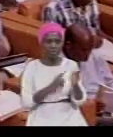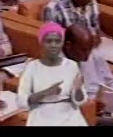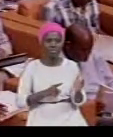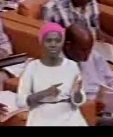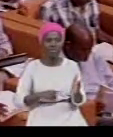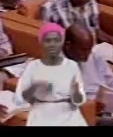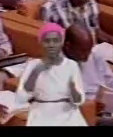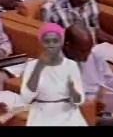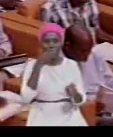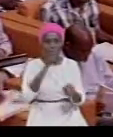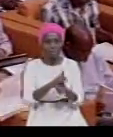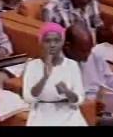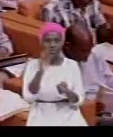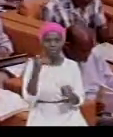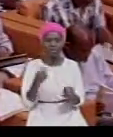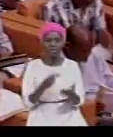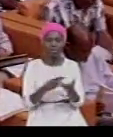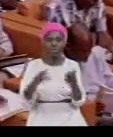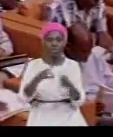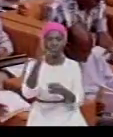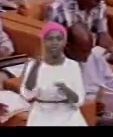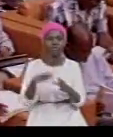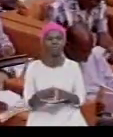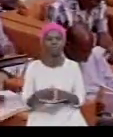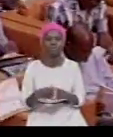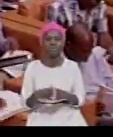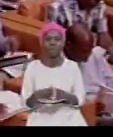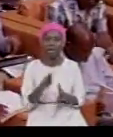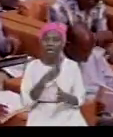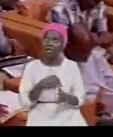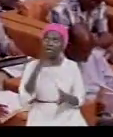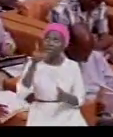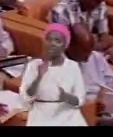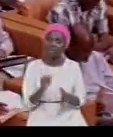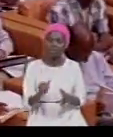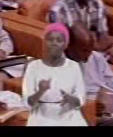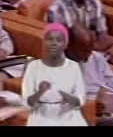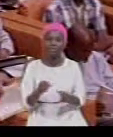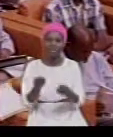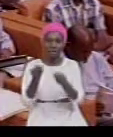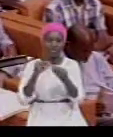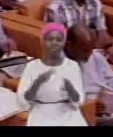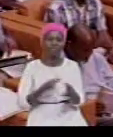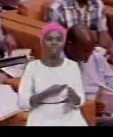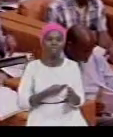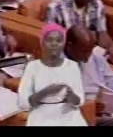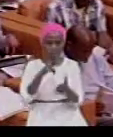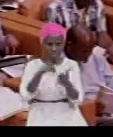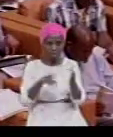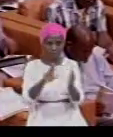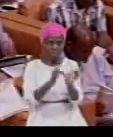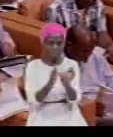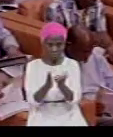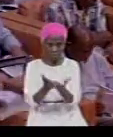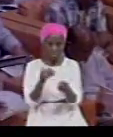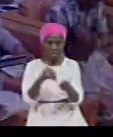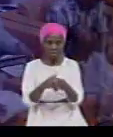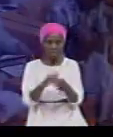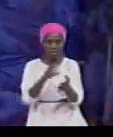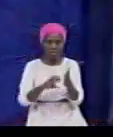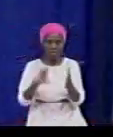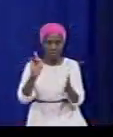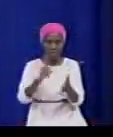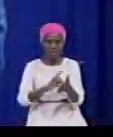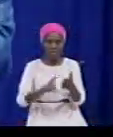by the Holy Spirit through the Apostle Paul. And he still gives us the key there. Look at your Bible in Romans chapter 8. 8 verse